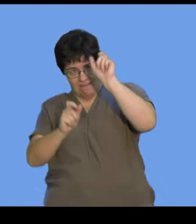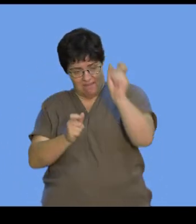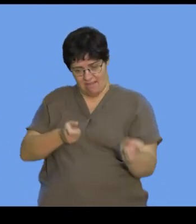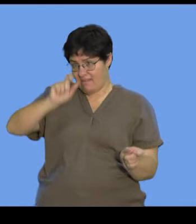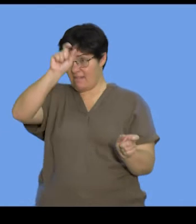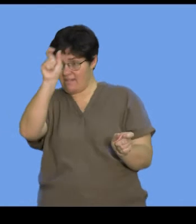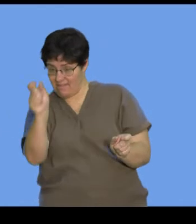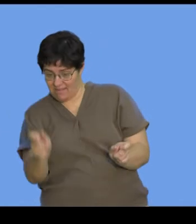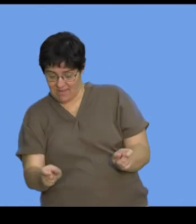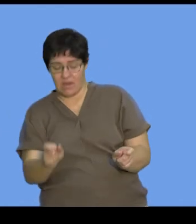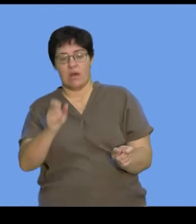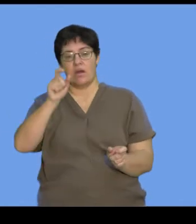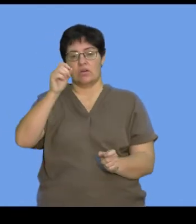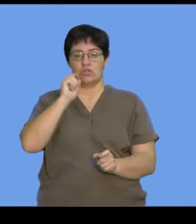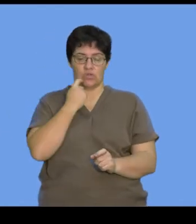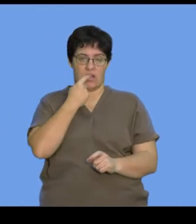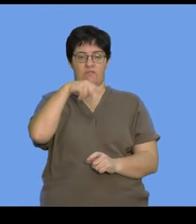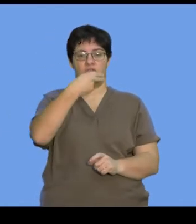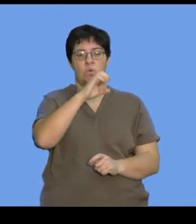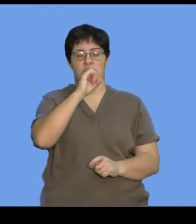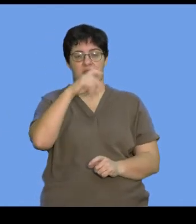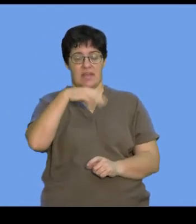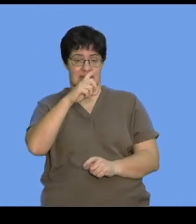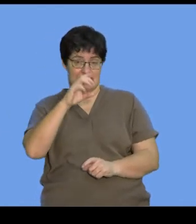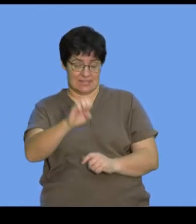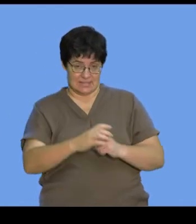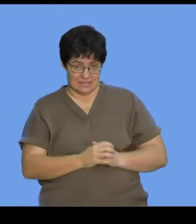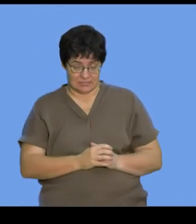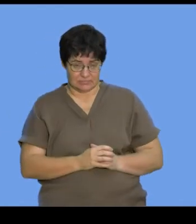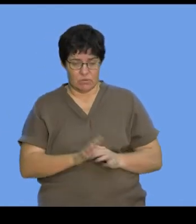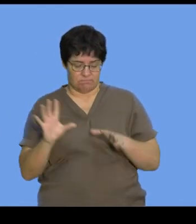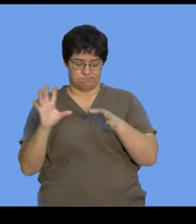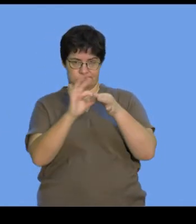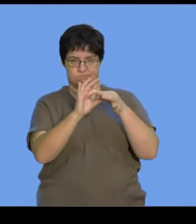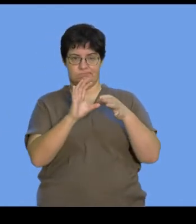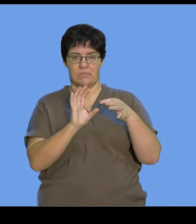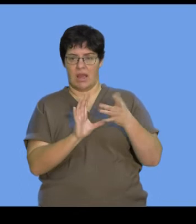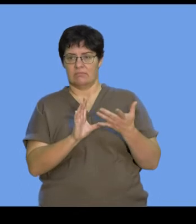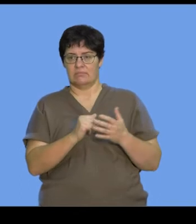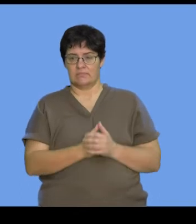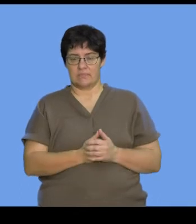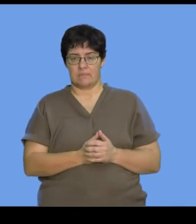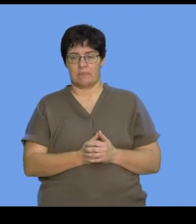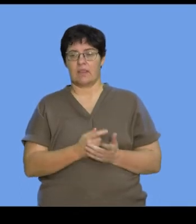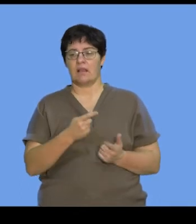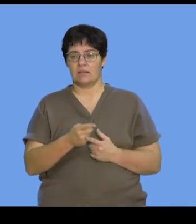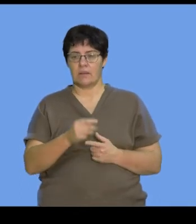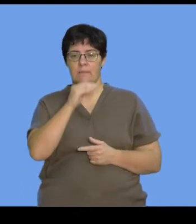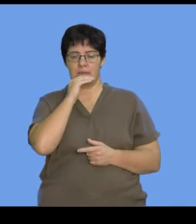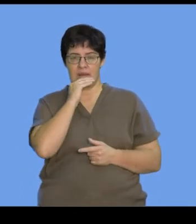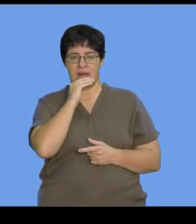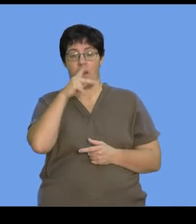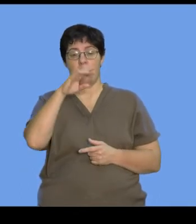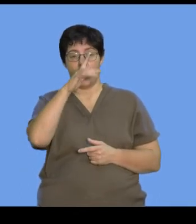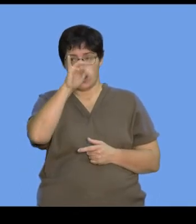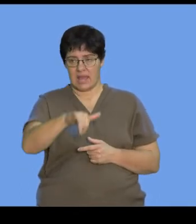on either end, and you can see that made up of these phosphate and sugar molecules that are connected to each other. And this is a polymer, meaning it's made up of